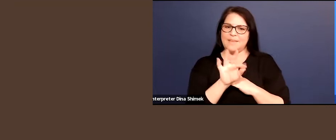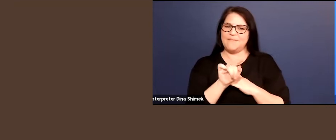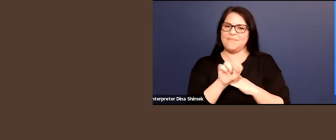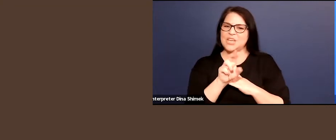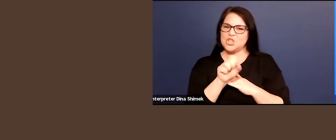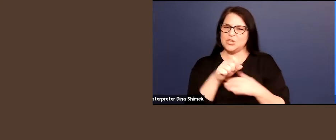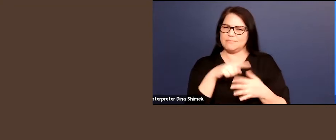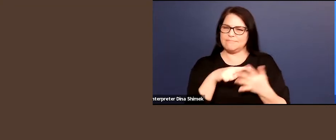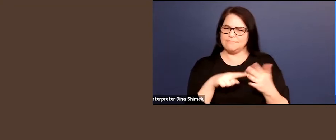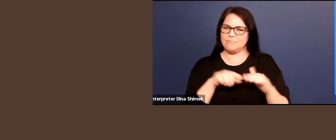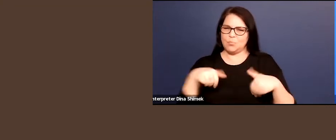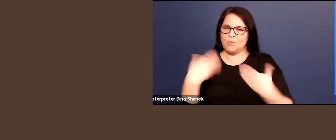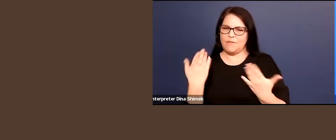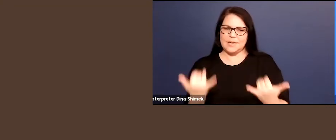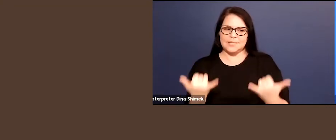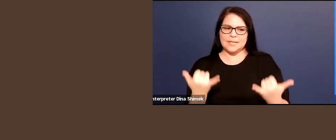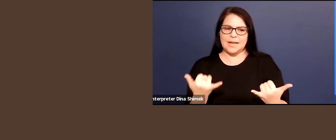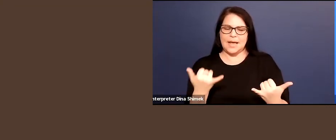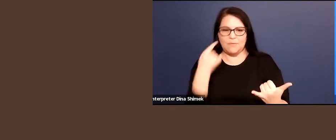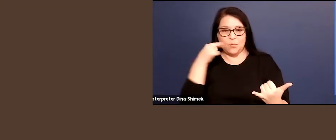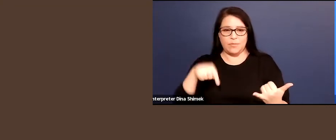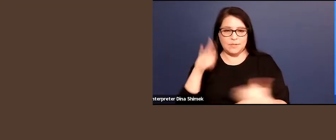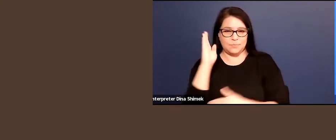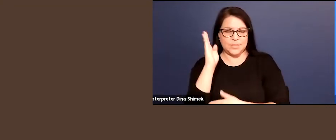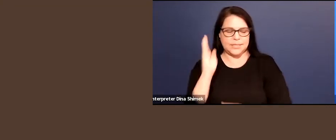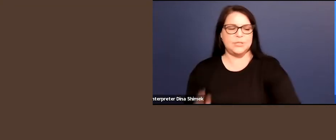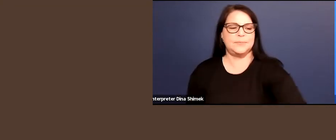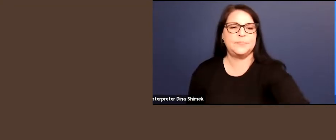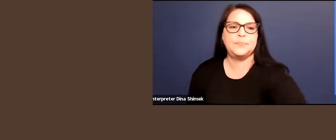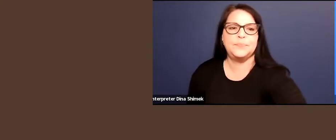have used today for this presentation.